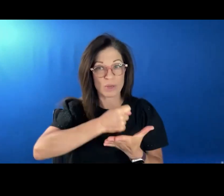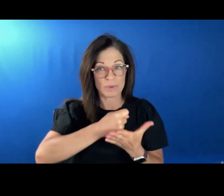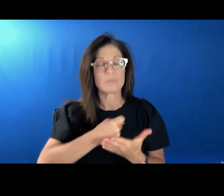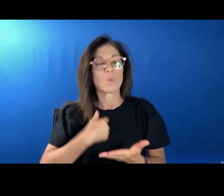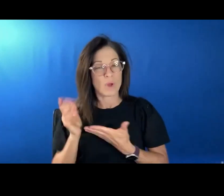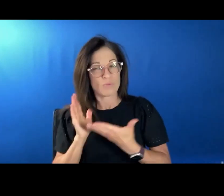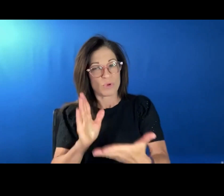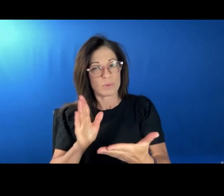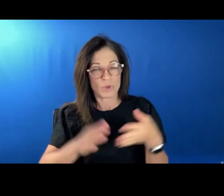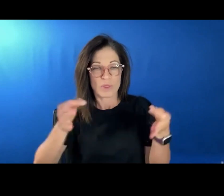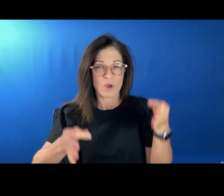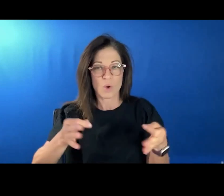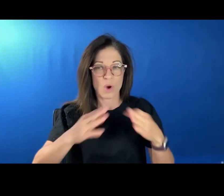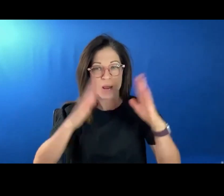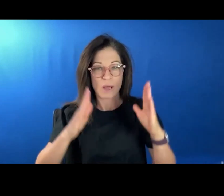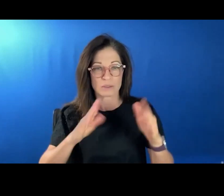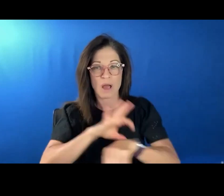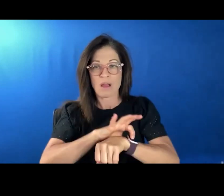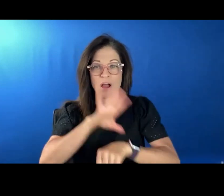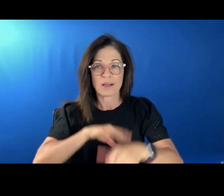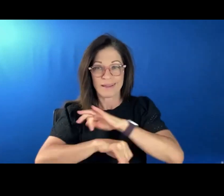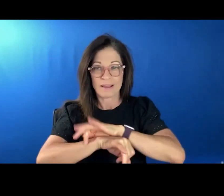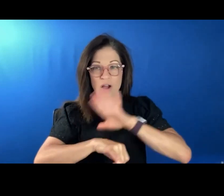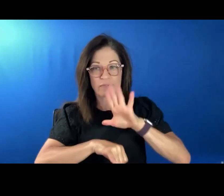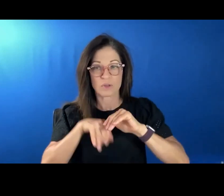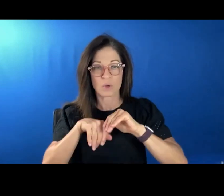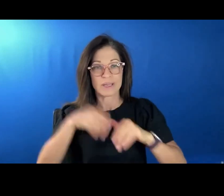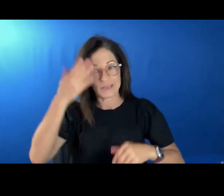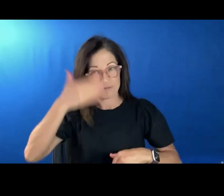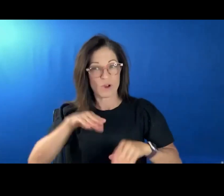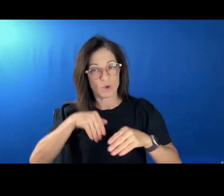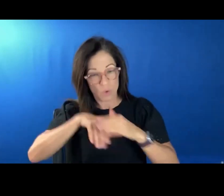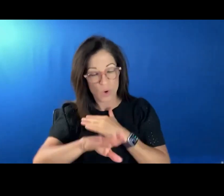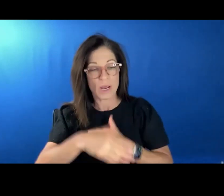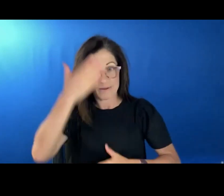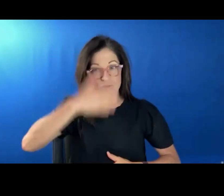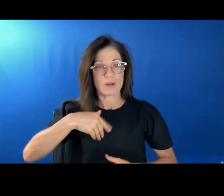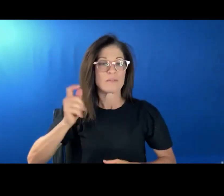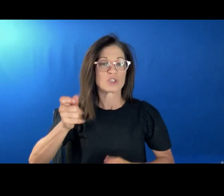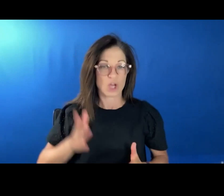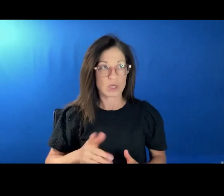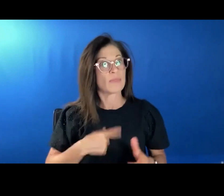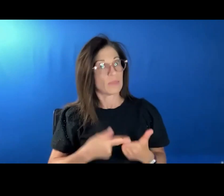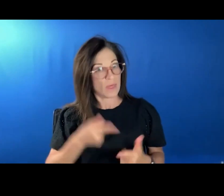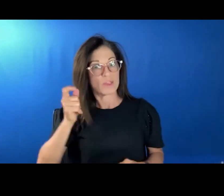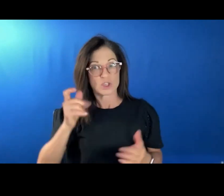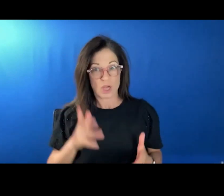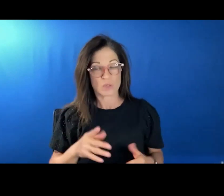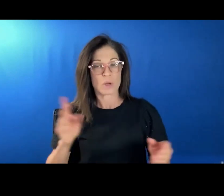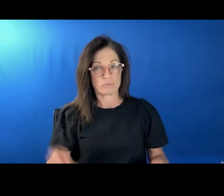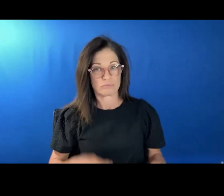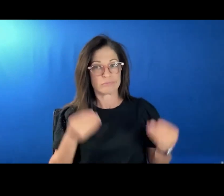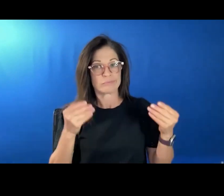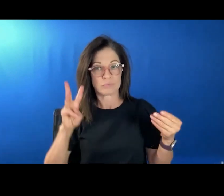to the courthouse, unhandcuffed through the front door before a judge, who the judge will then recall the warrant